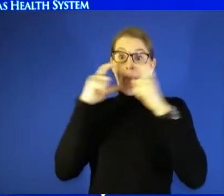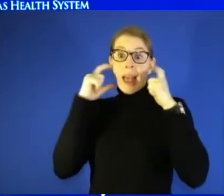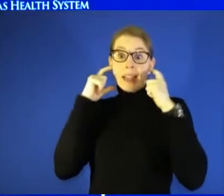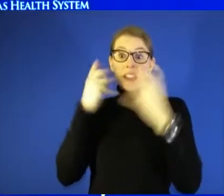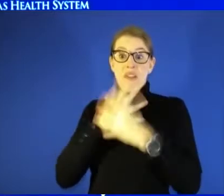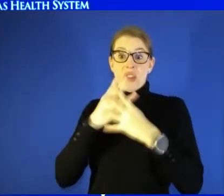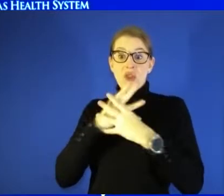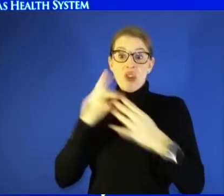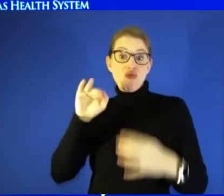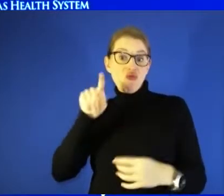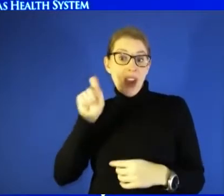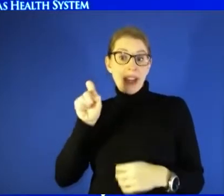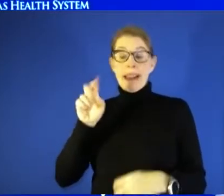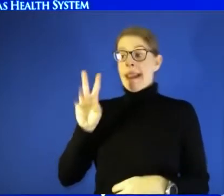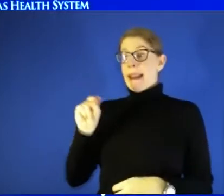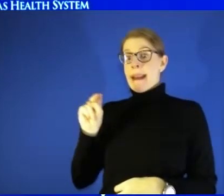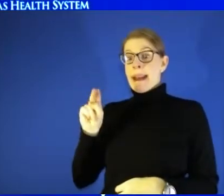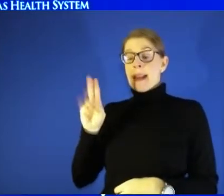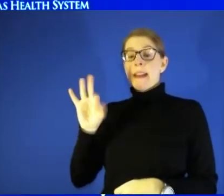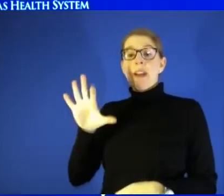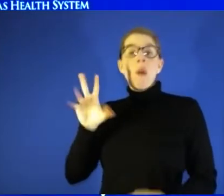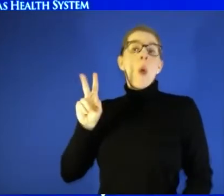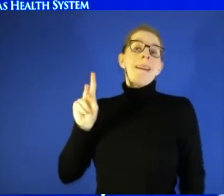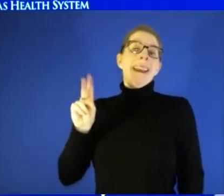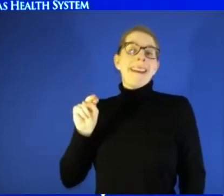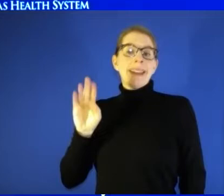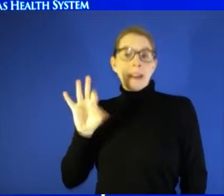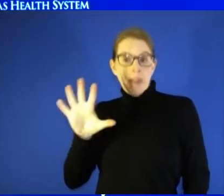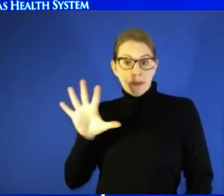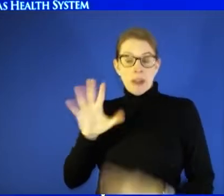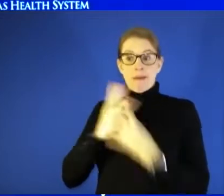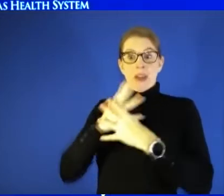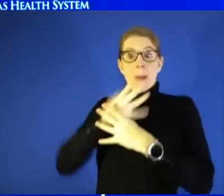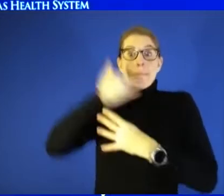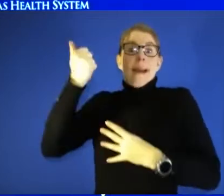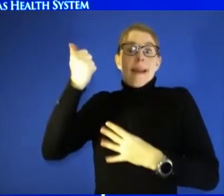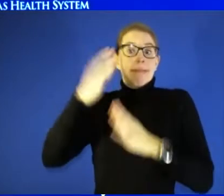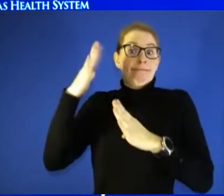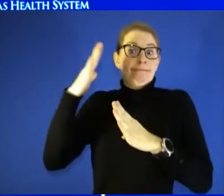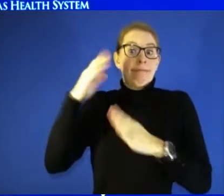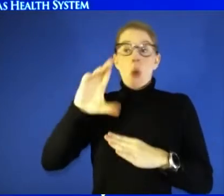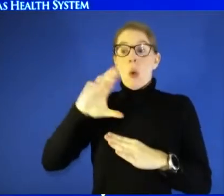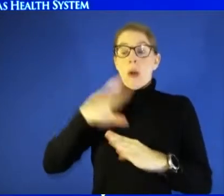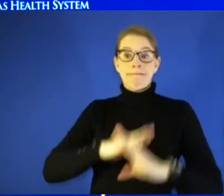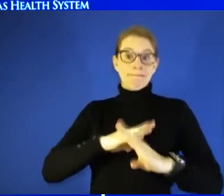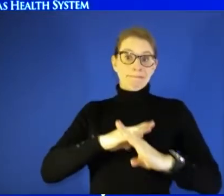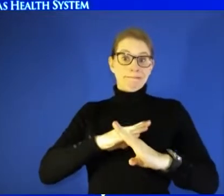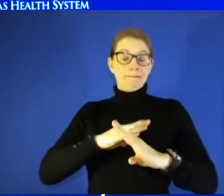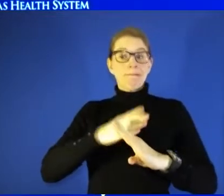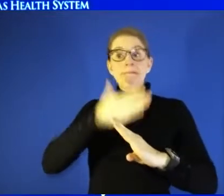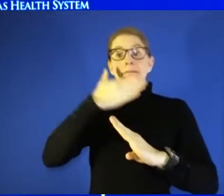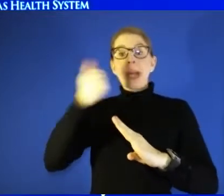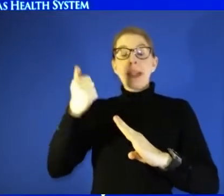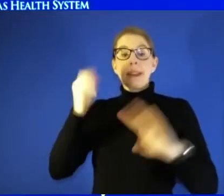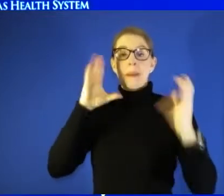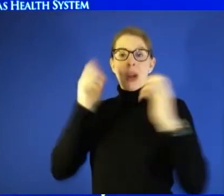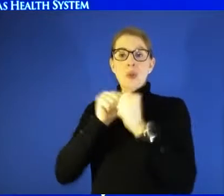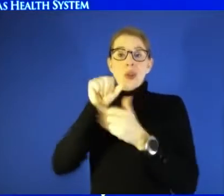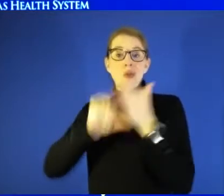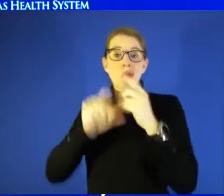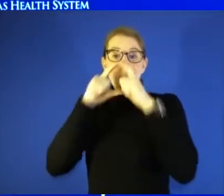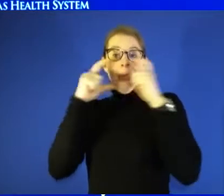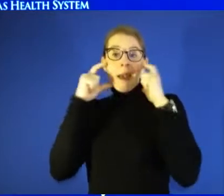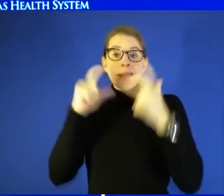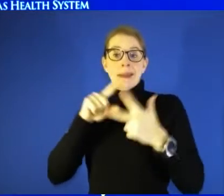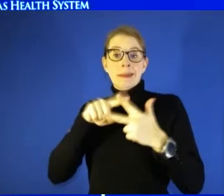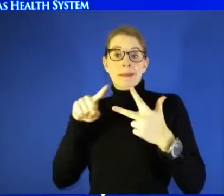that the N95 or KN95 filtrated the best, or was a barrier the best compared to surgical masks and compared